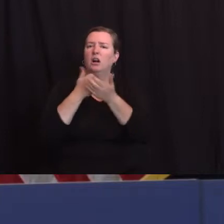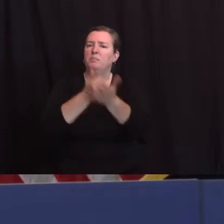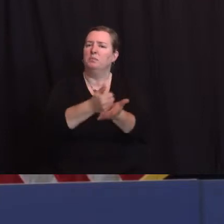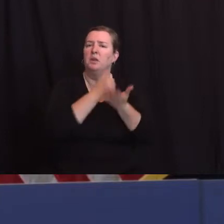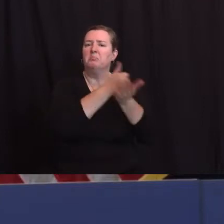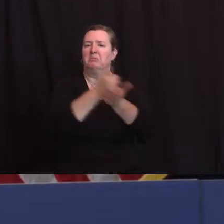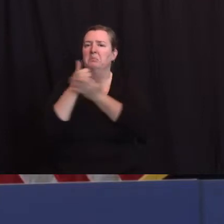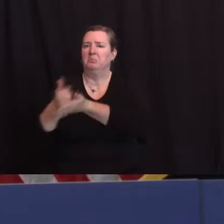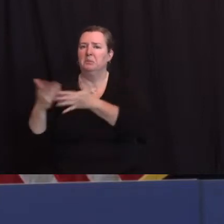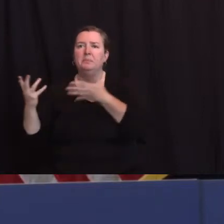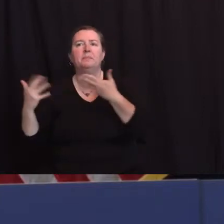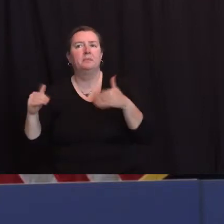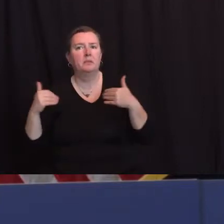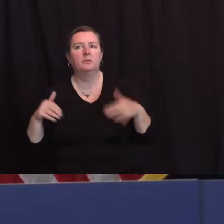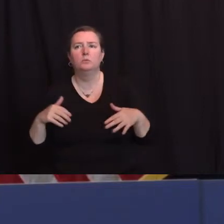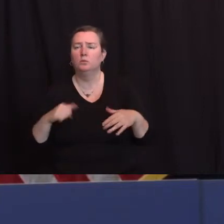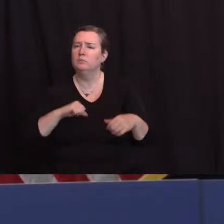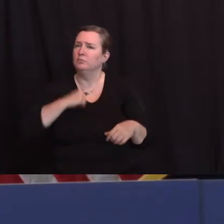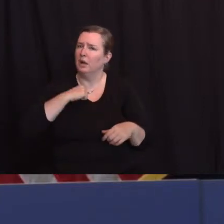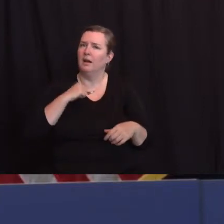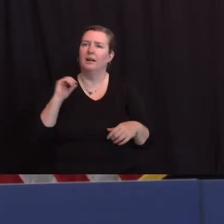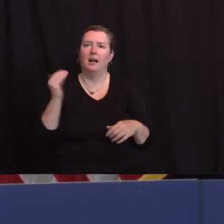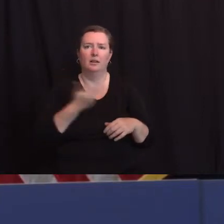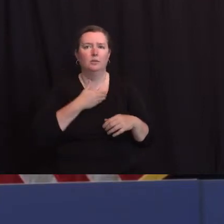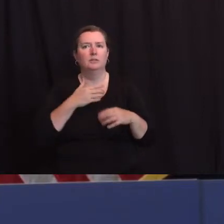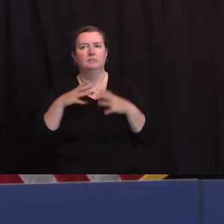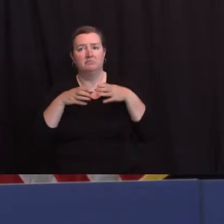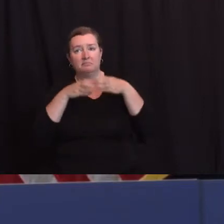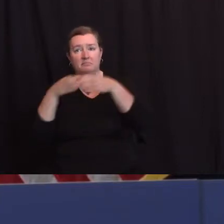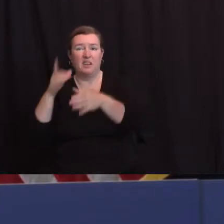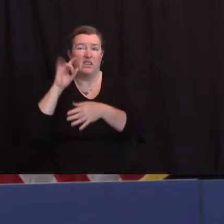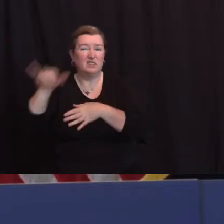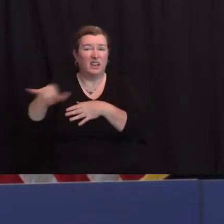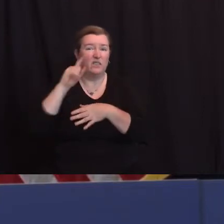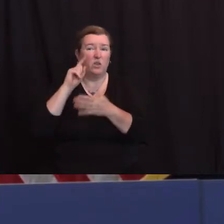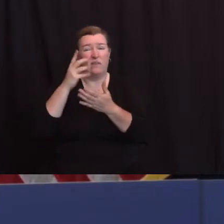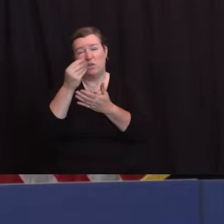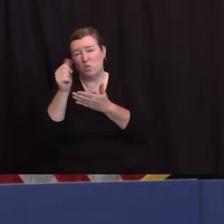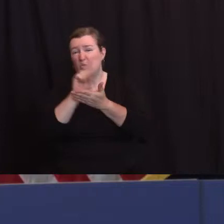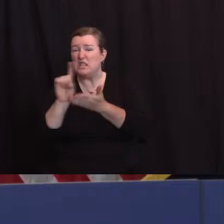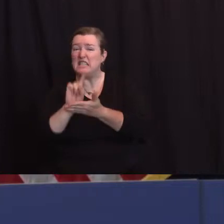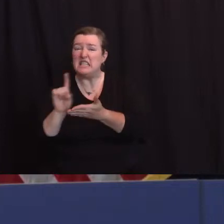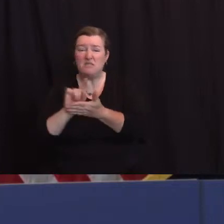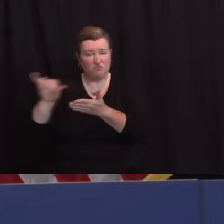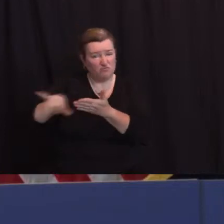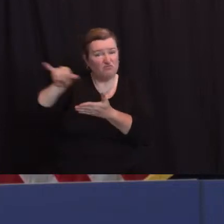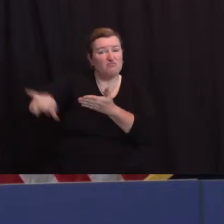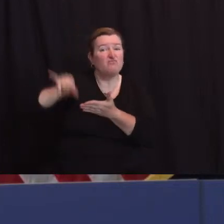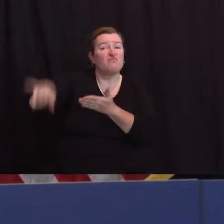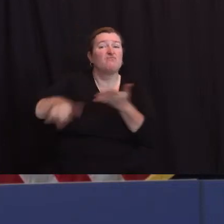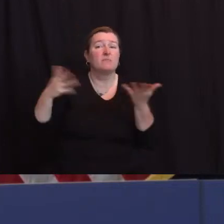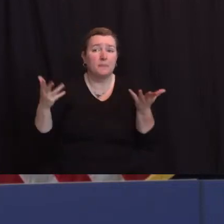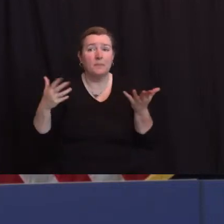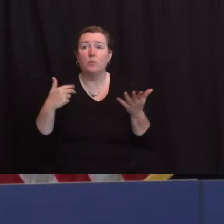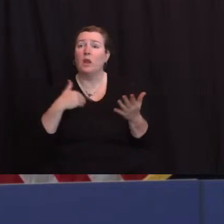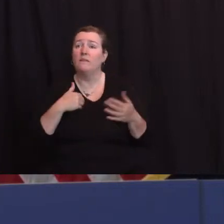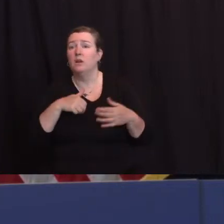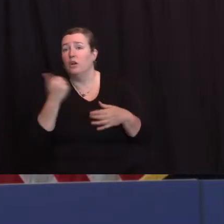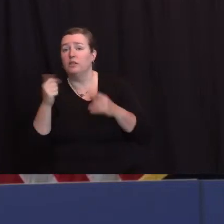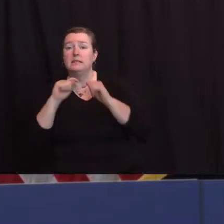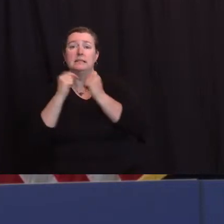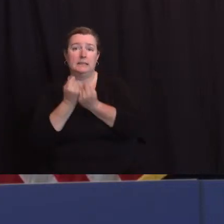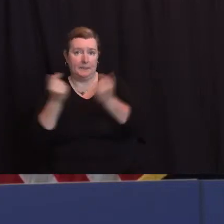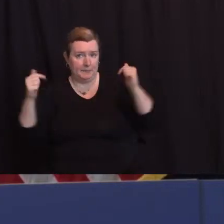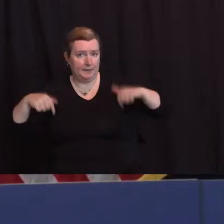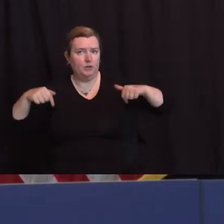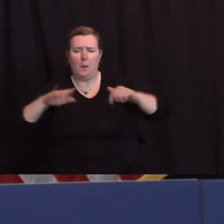and we're proud that they're down there. They could be down there for at least a few weeks, but we also have a team ready to go here, obviously